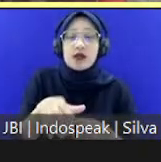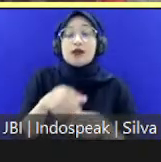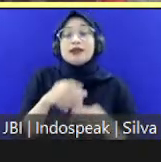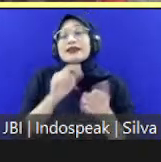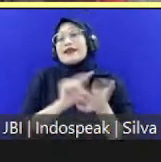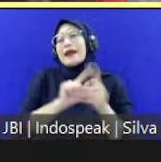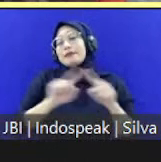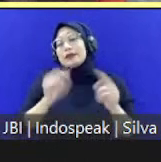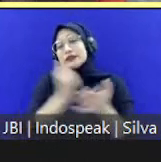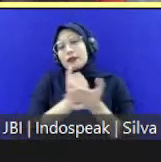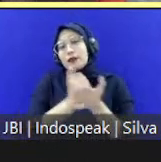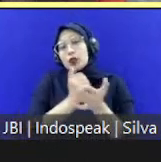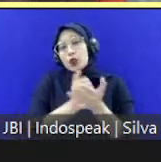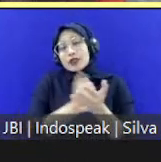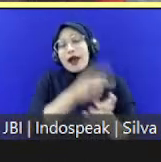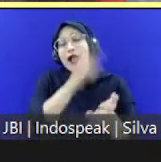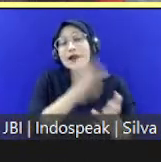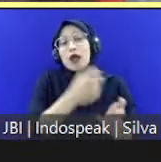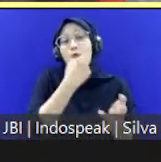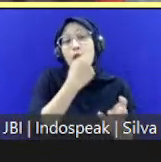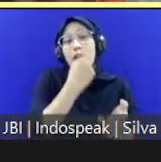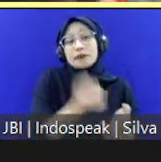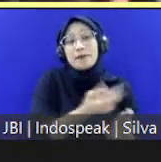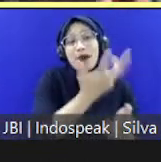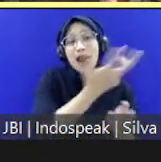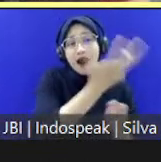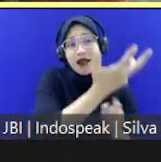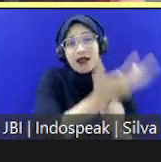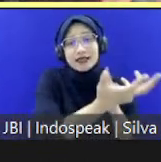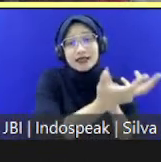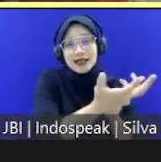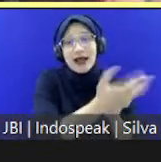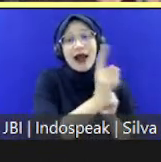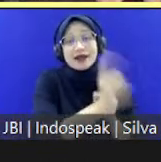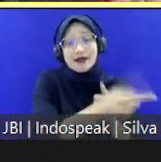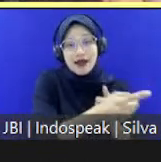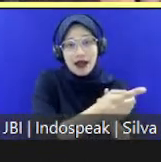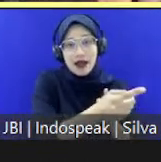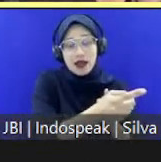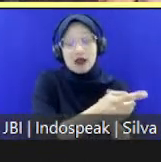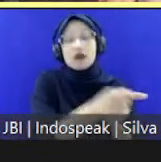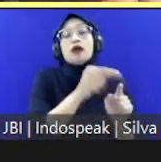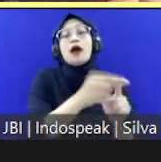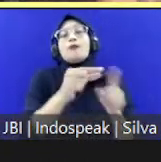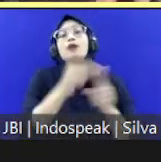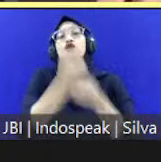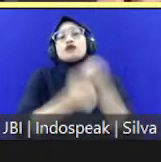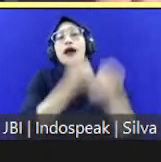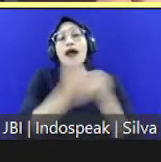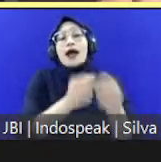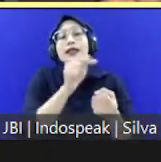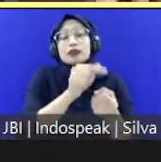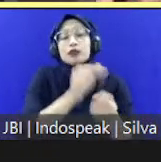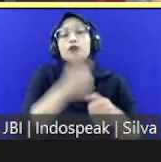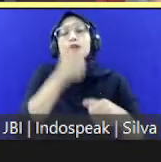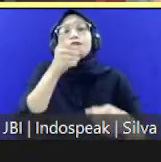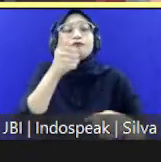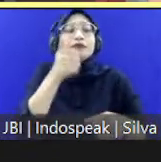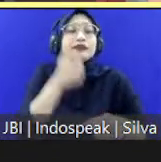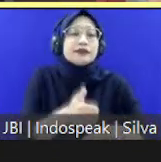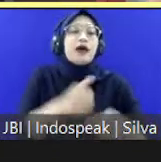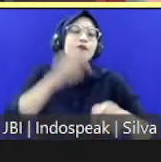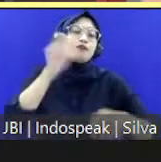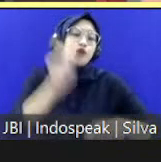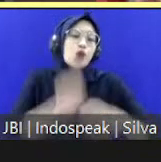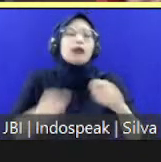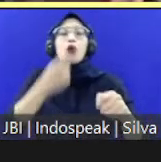products, potentially, it's because there are expensive products that companies are able to make very cheap medicines at quality for the